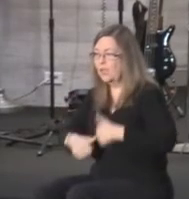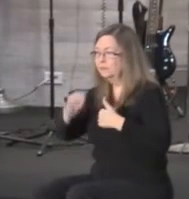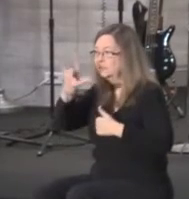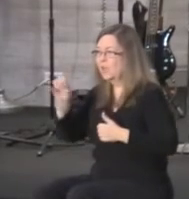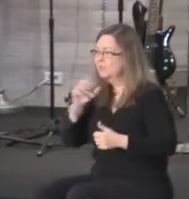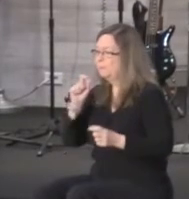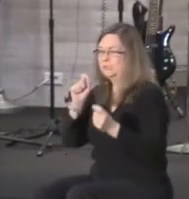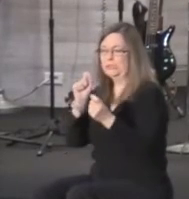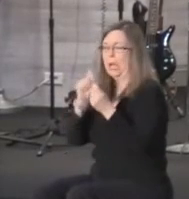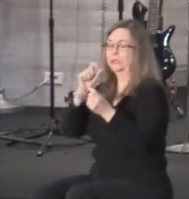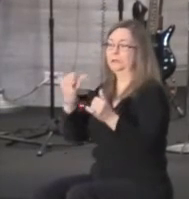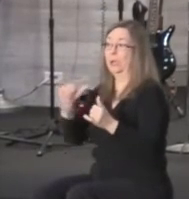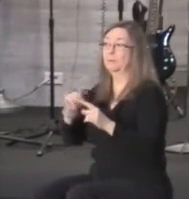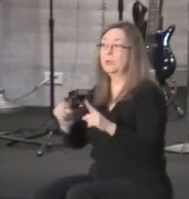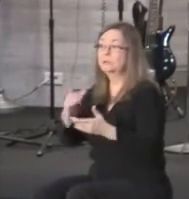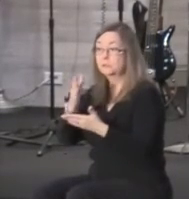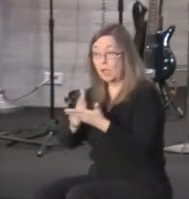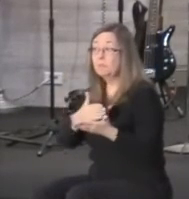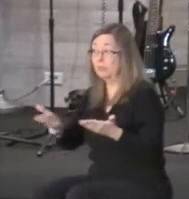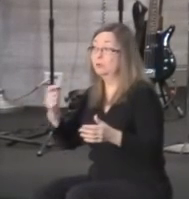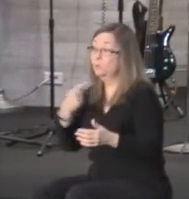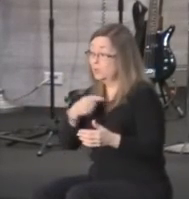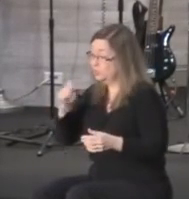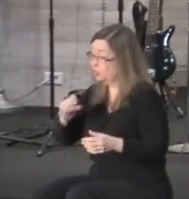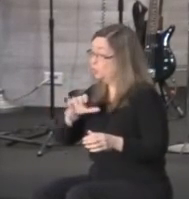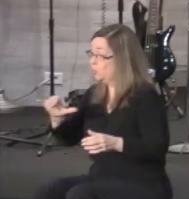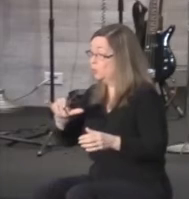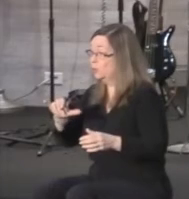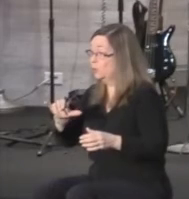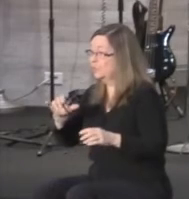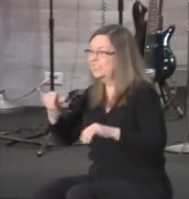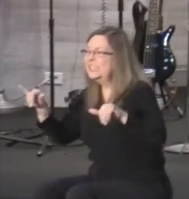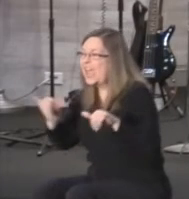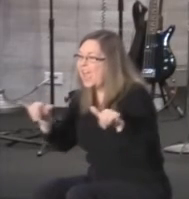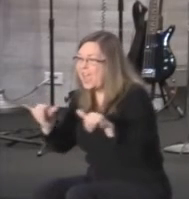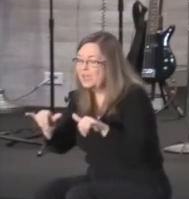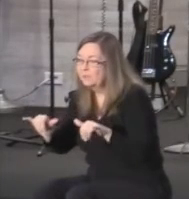Doesn't mean we're exactly the same, but there are things we should be doing that are the same. How about reading?